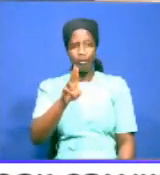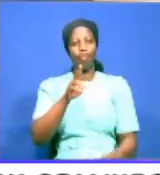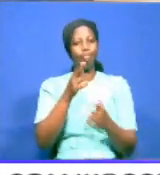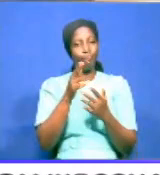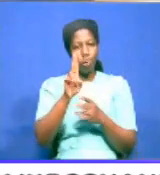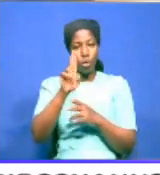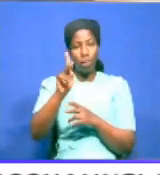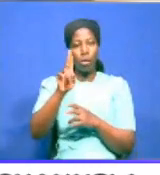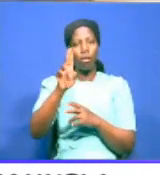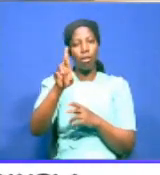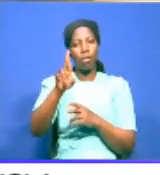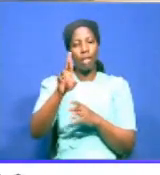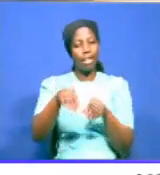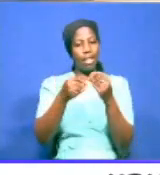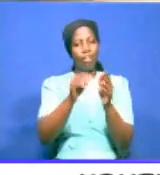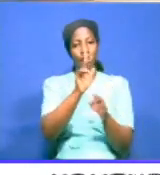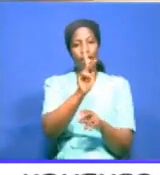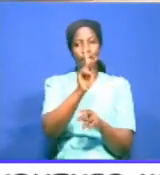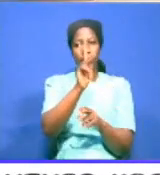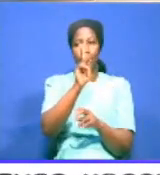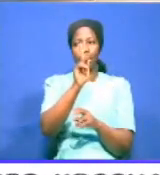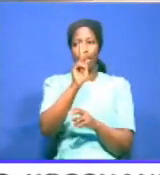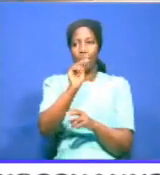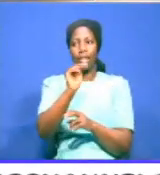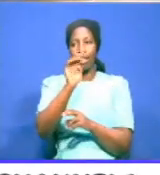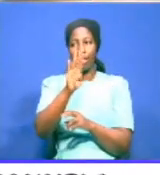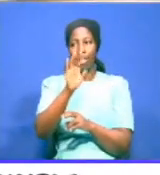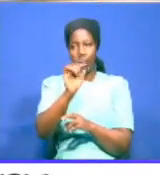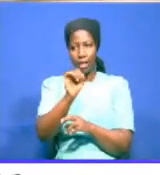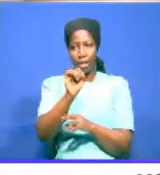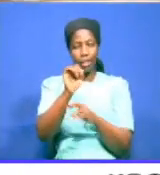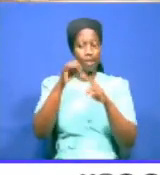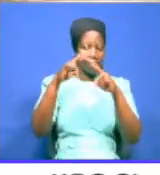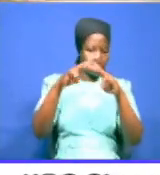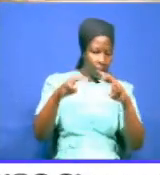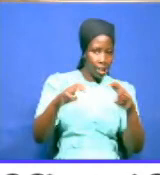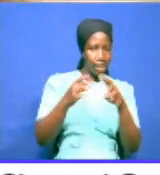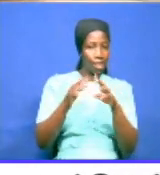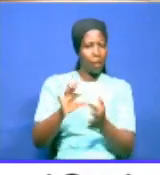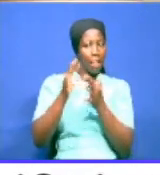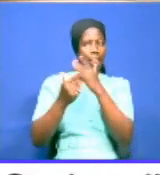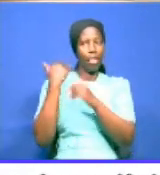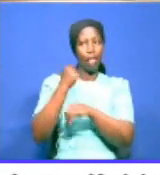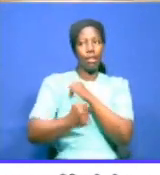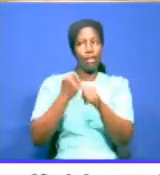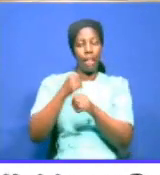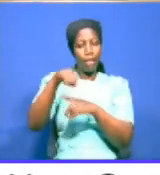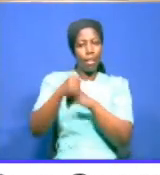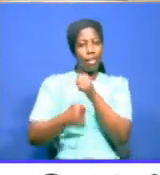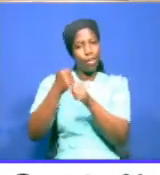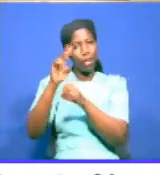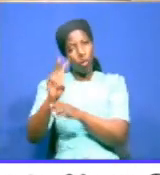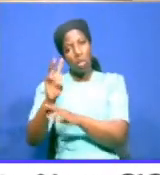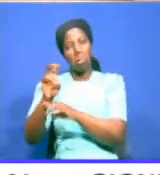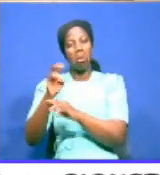of Statistics a survey, and especially for last year. This year, 2020, a lot of economies, world economies,